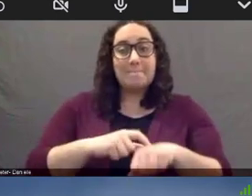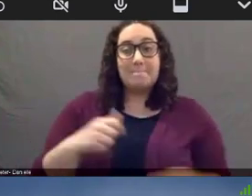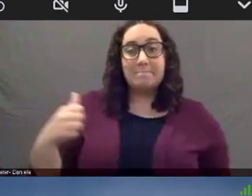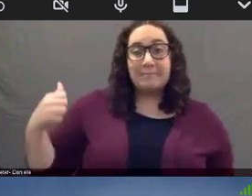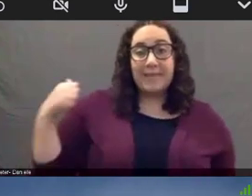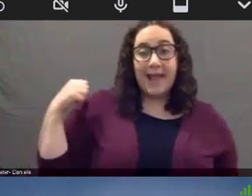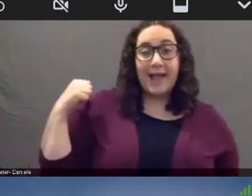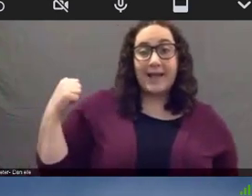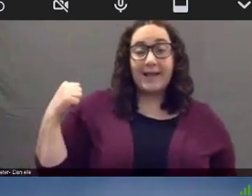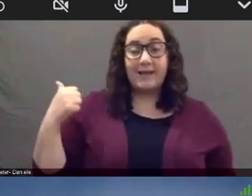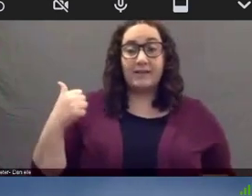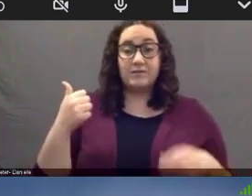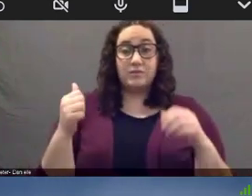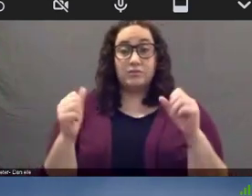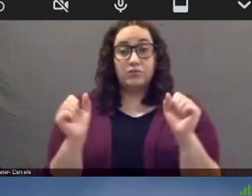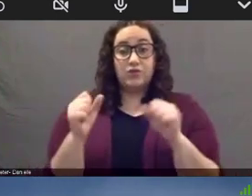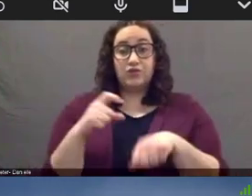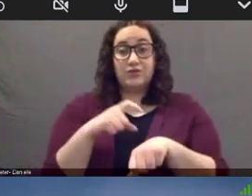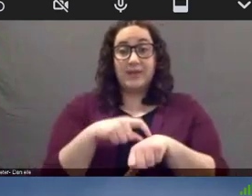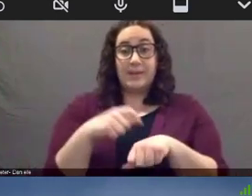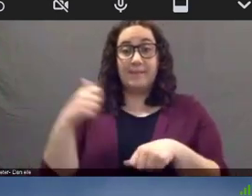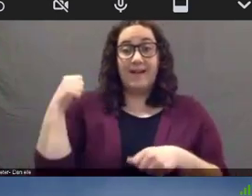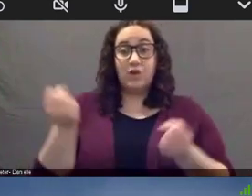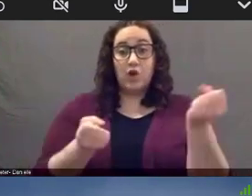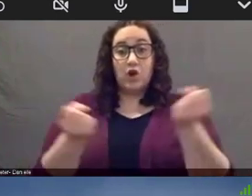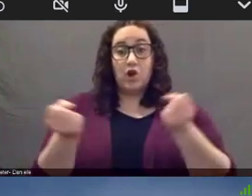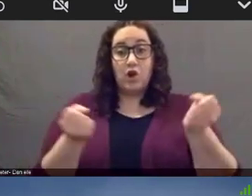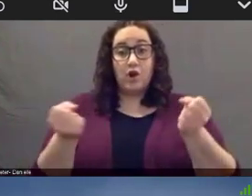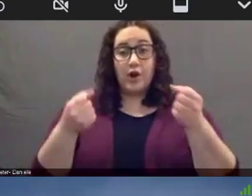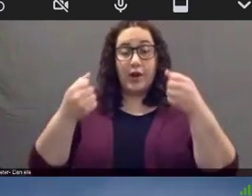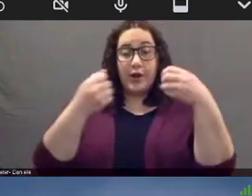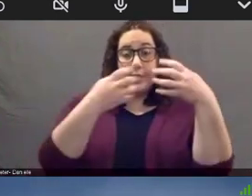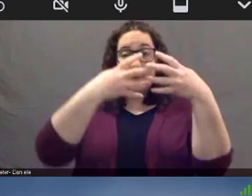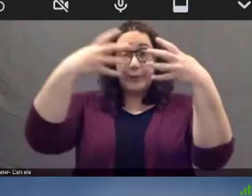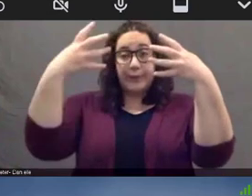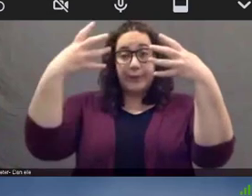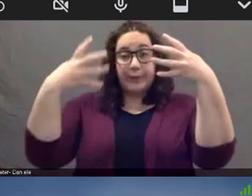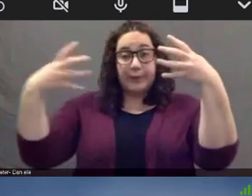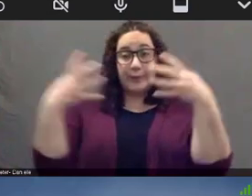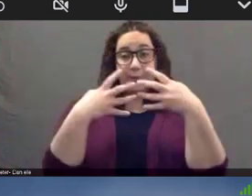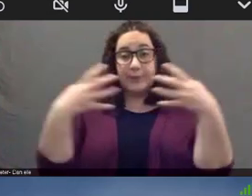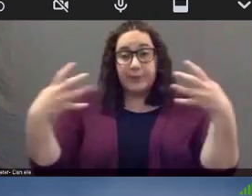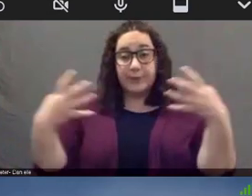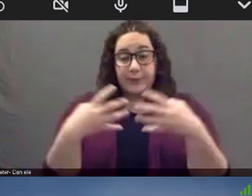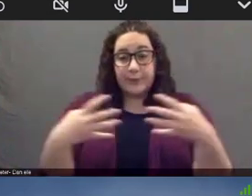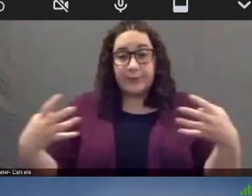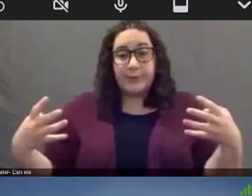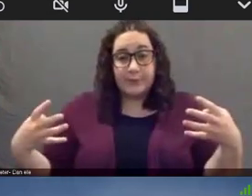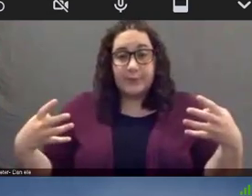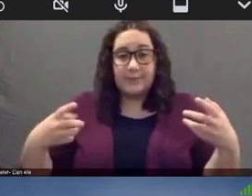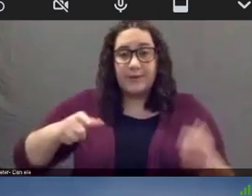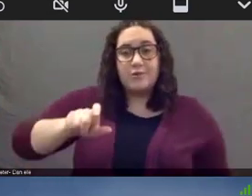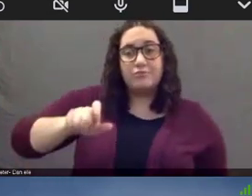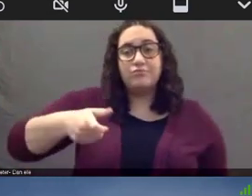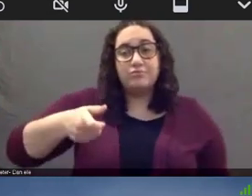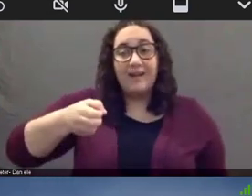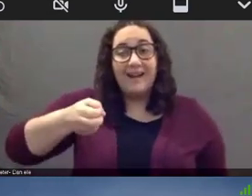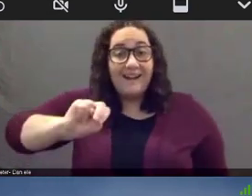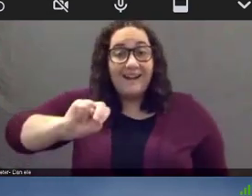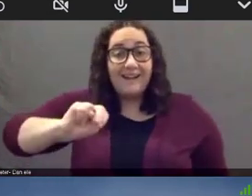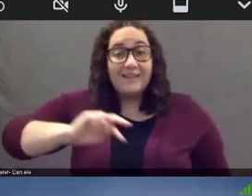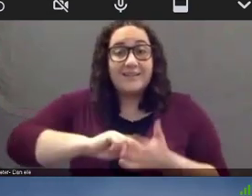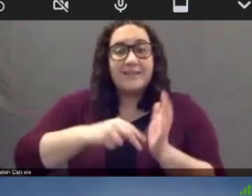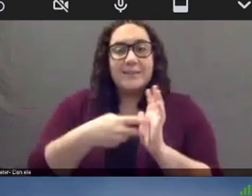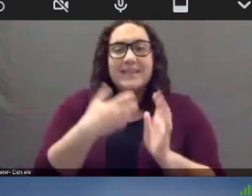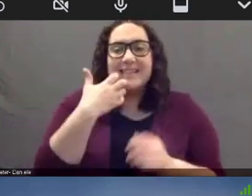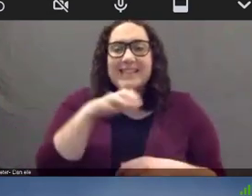right? But when you run current through that, then you have a constant heat flux kind of on the surface of that glass where the wire is. Right?